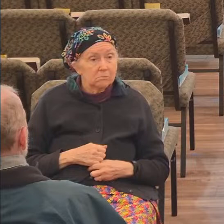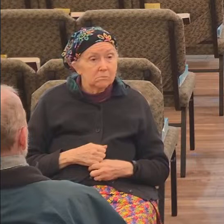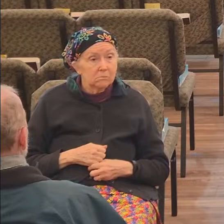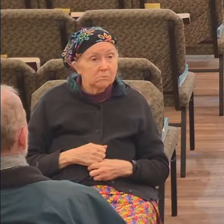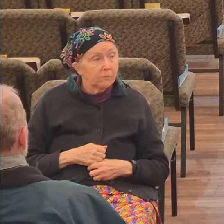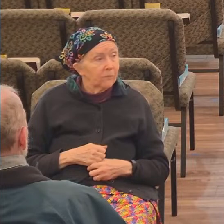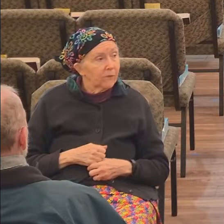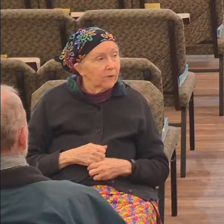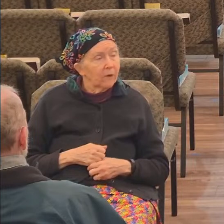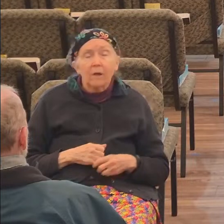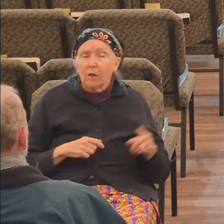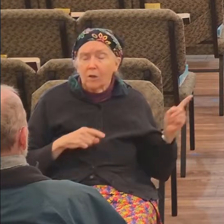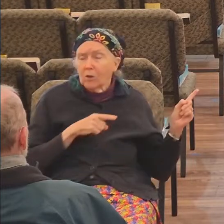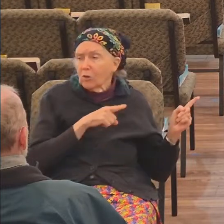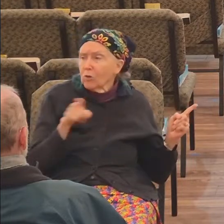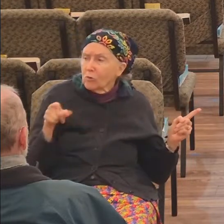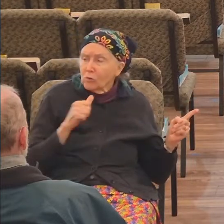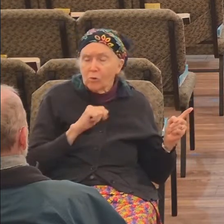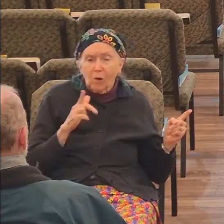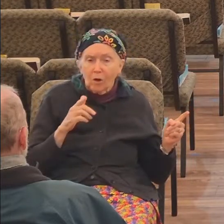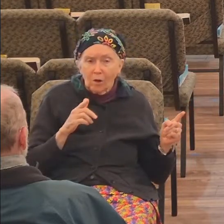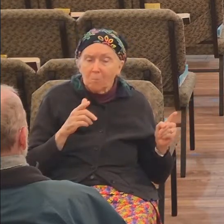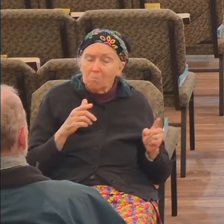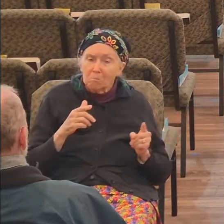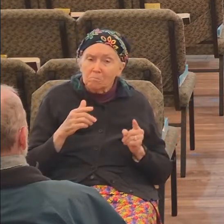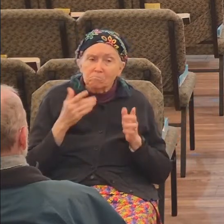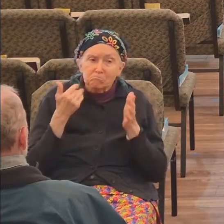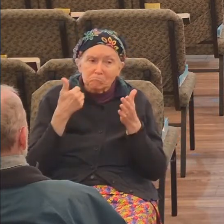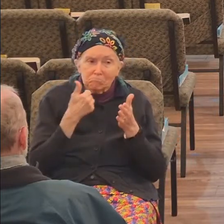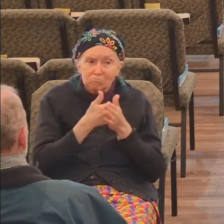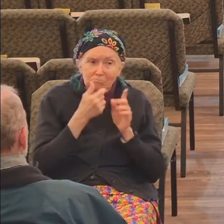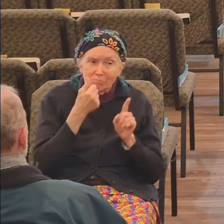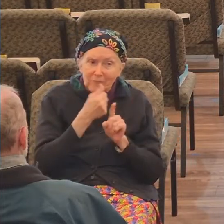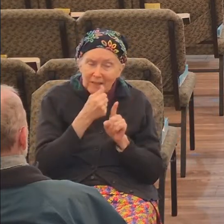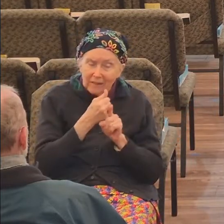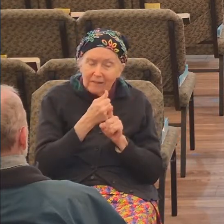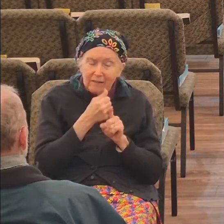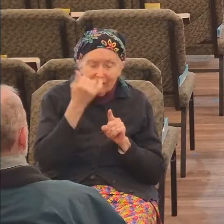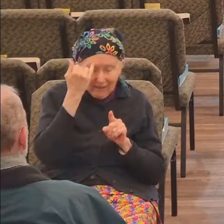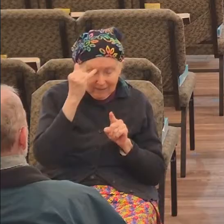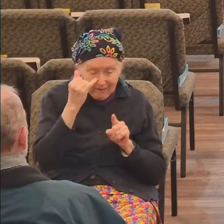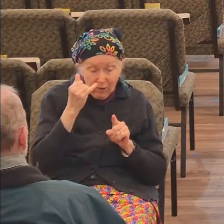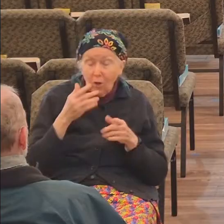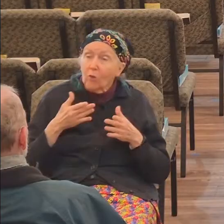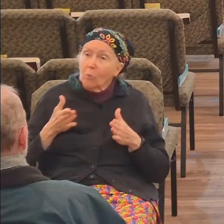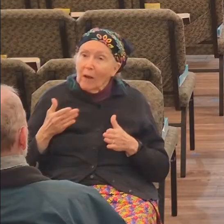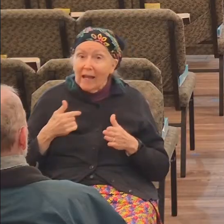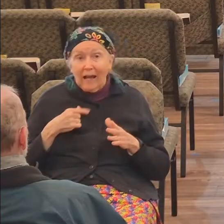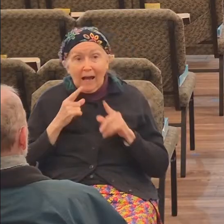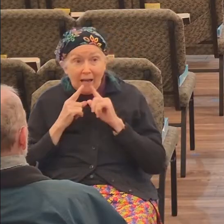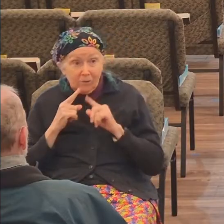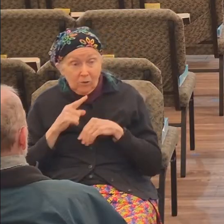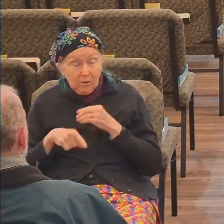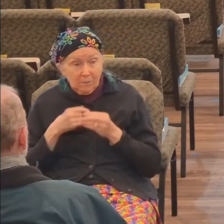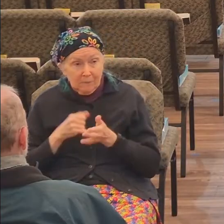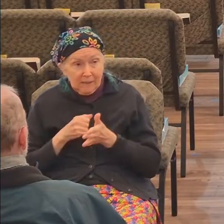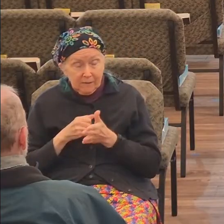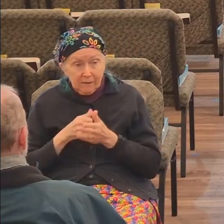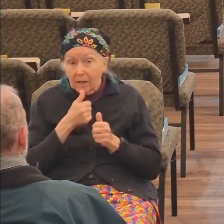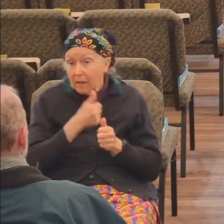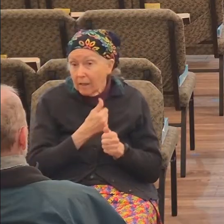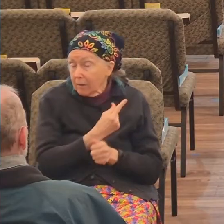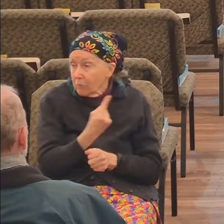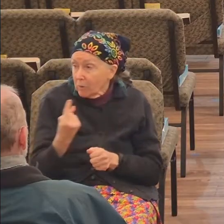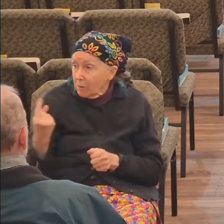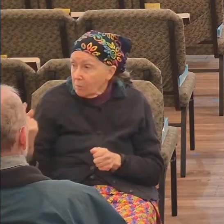They're all hitting on this, and we're no different than them. The way that I talk about it is everyone has